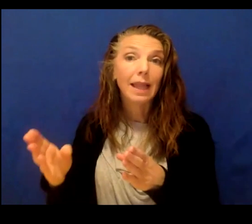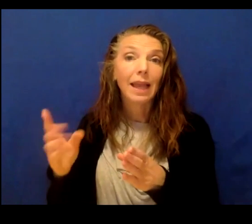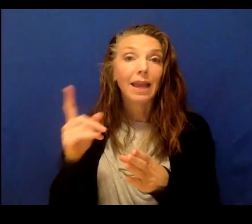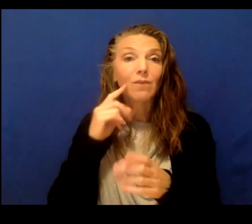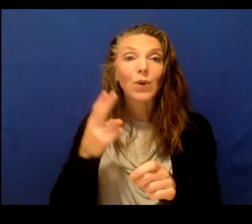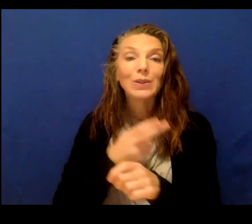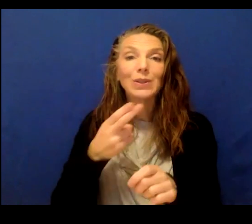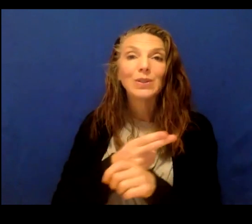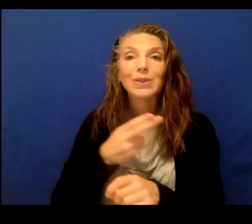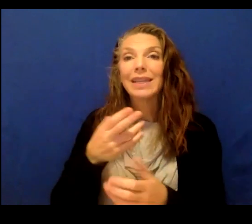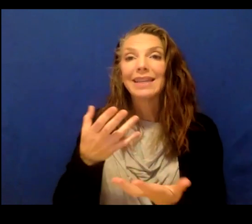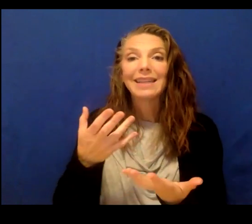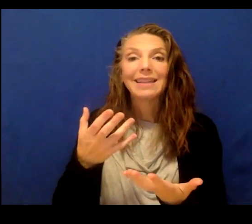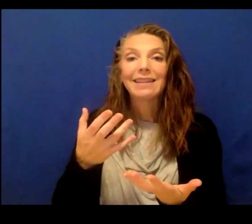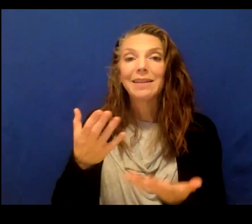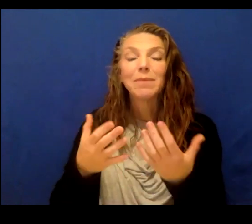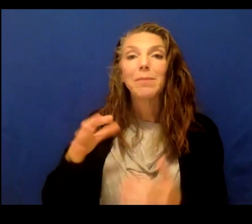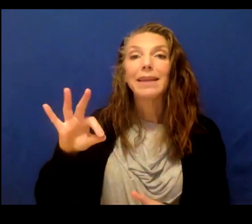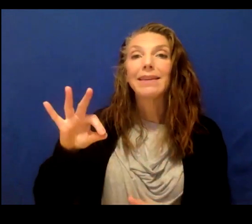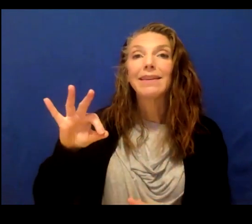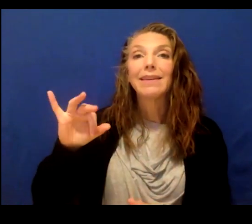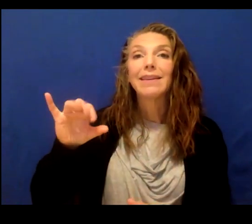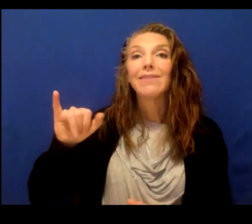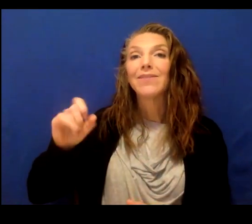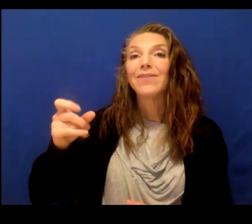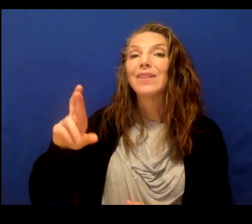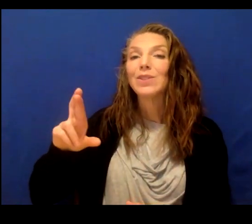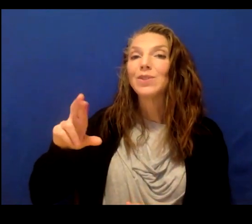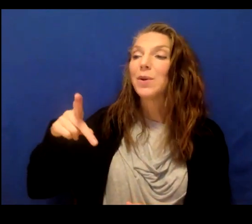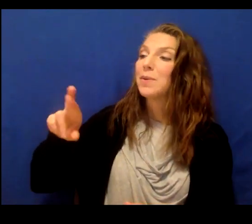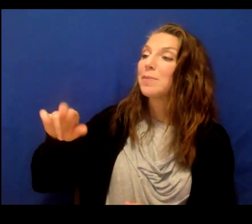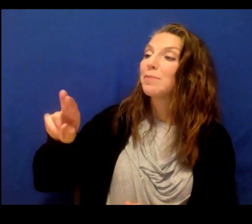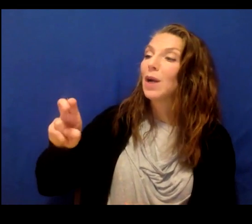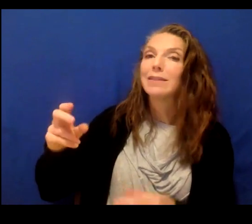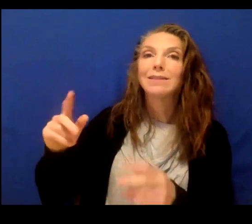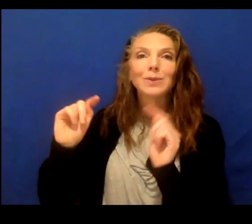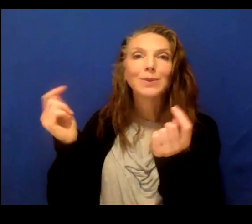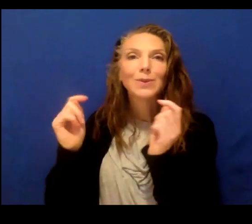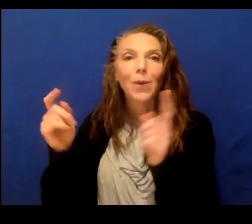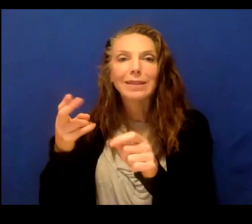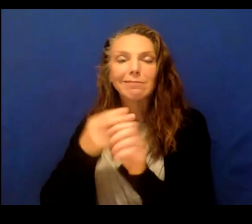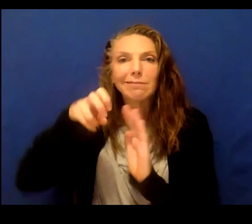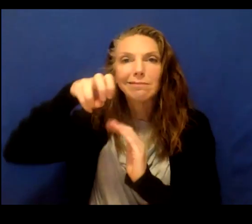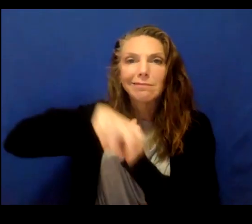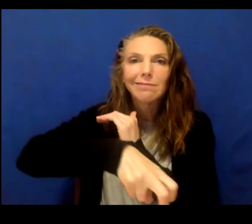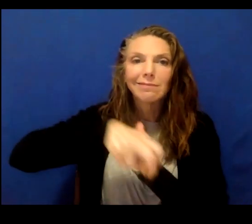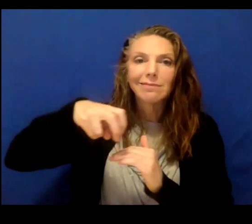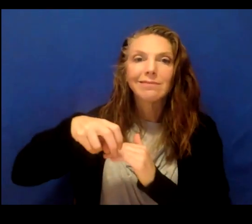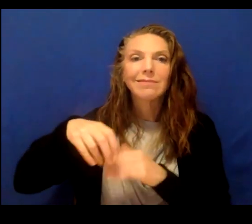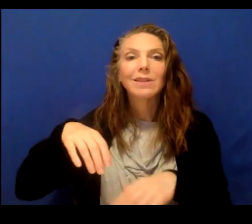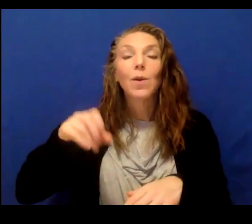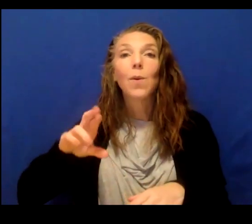Price people who might go up and down the ramps while they're understanding force and motion, or like baby doll sized